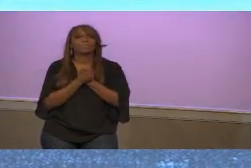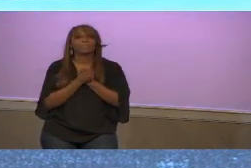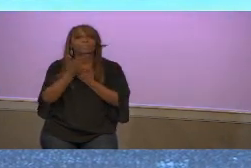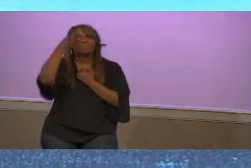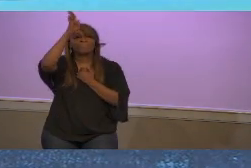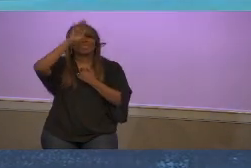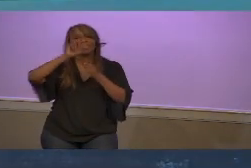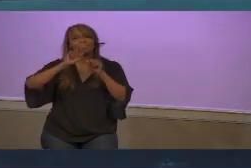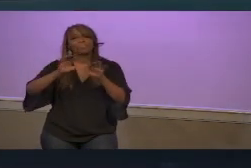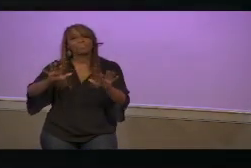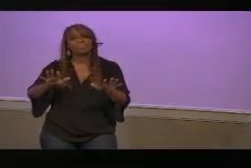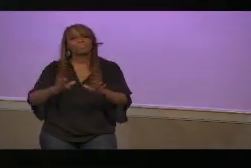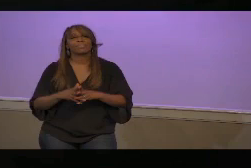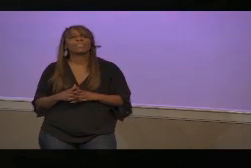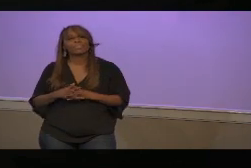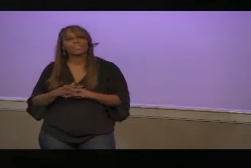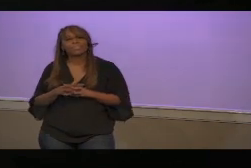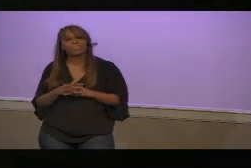God bless.